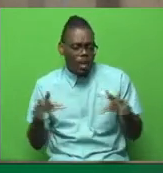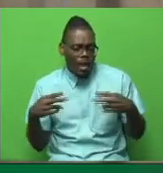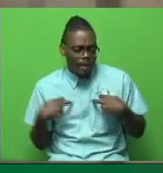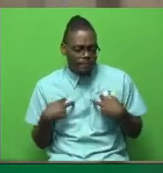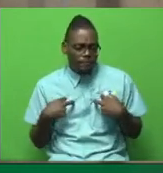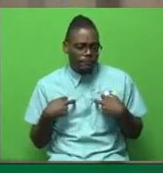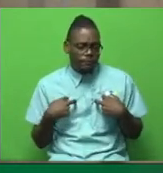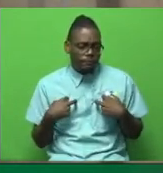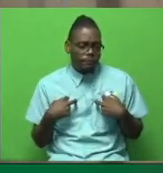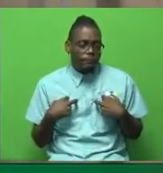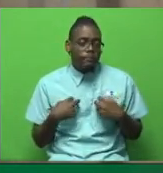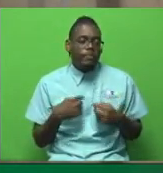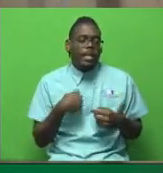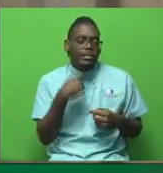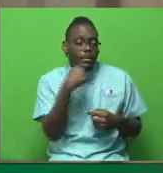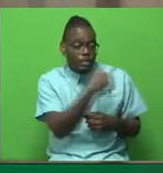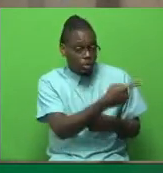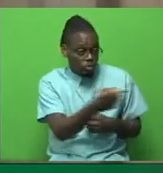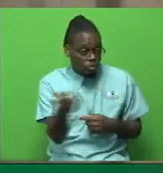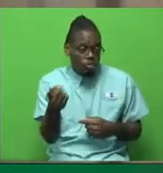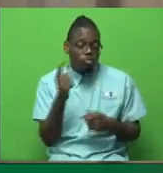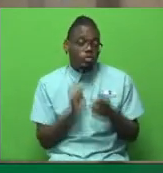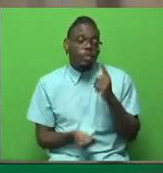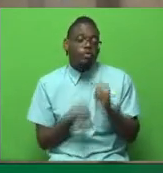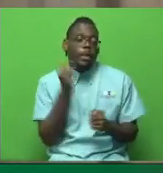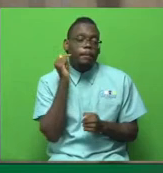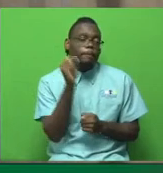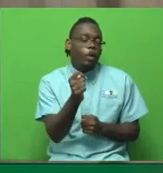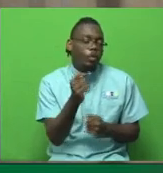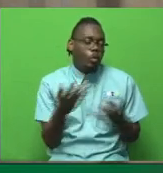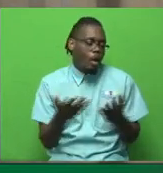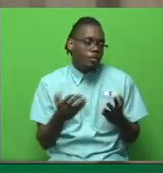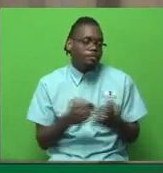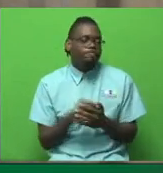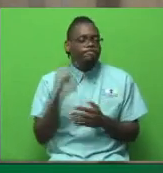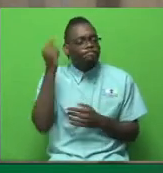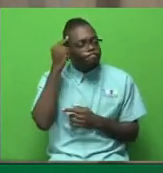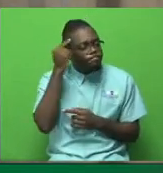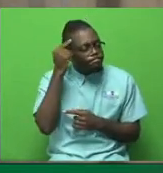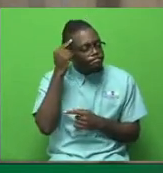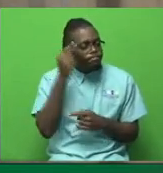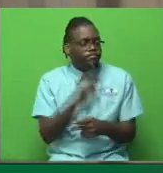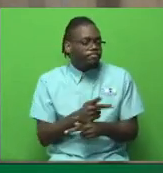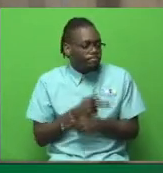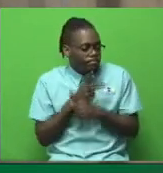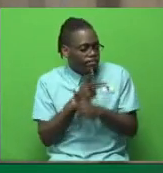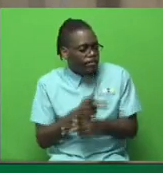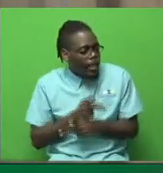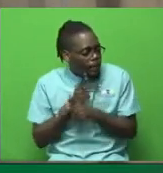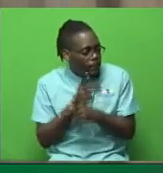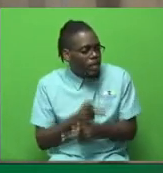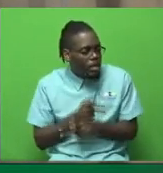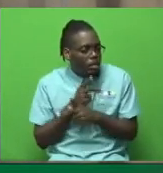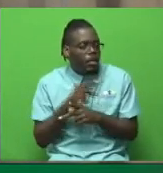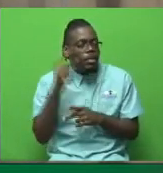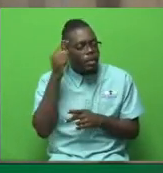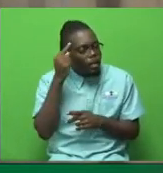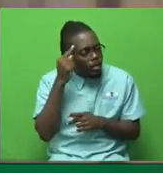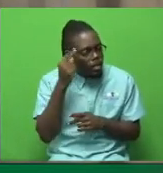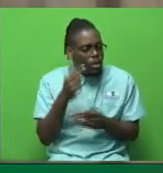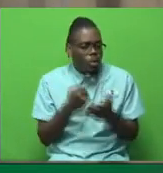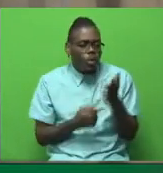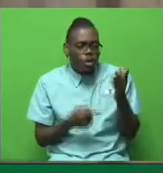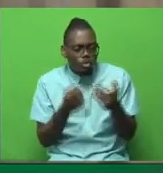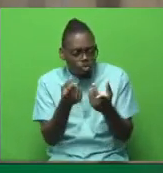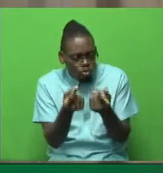say to the people of Trinidad and Tobago be very Discerning in your thinking be very careful with what you do